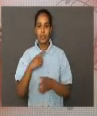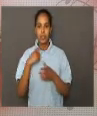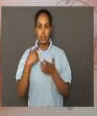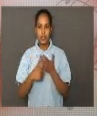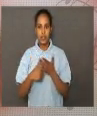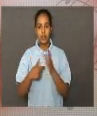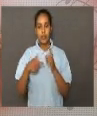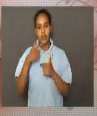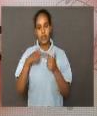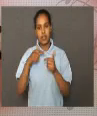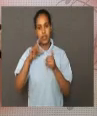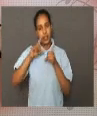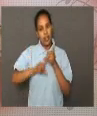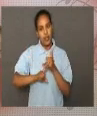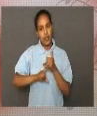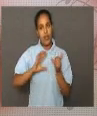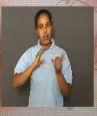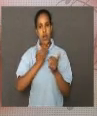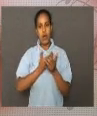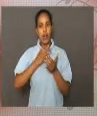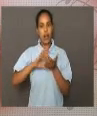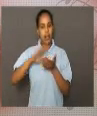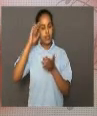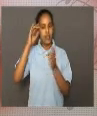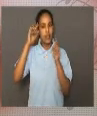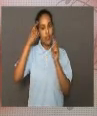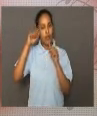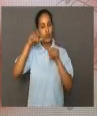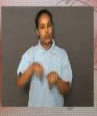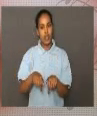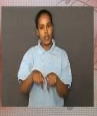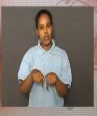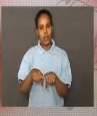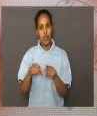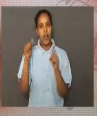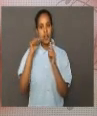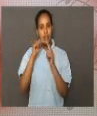This brings us to the end of our lesson for today.